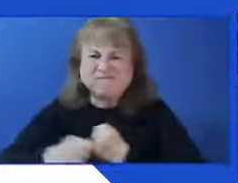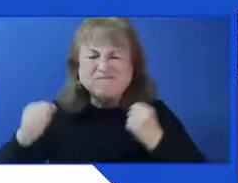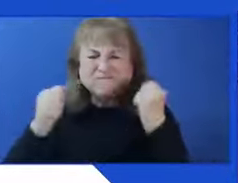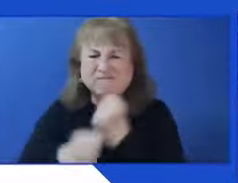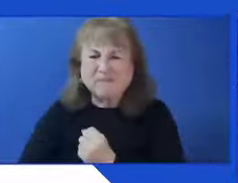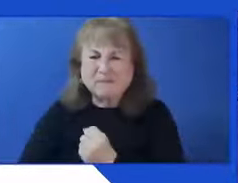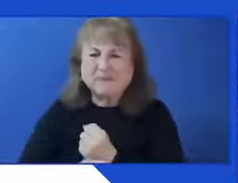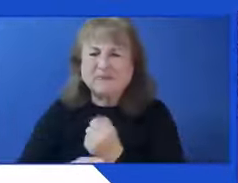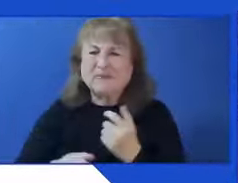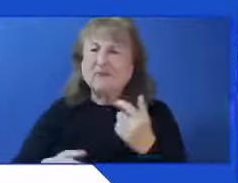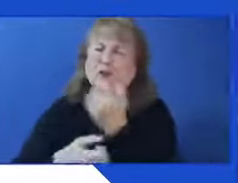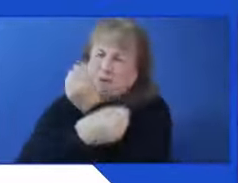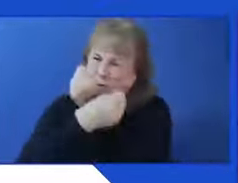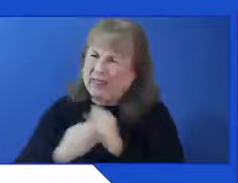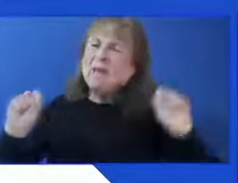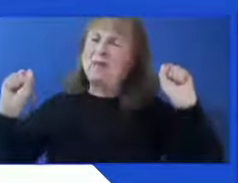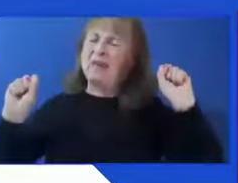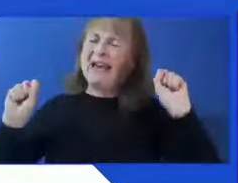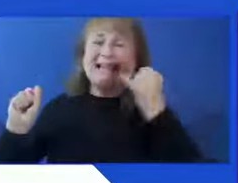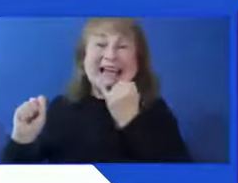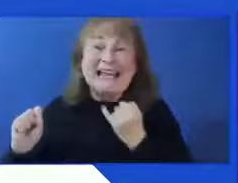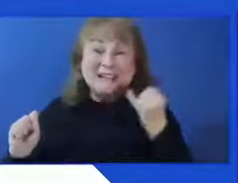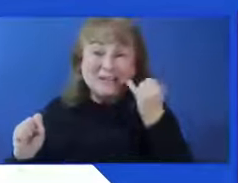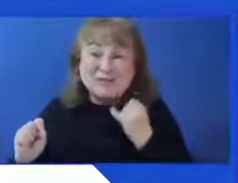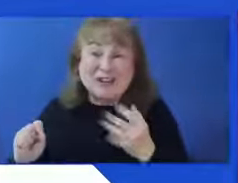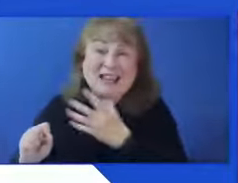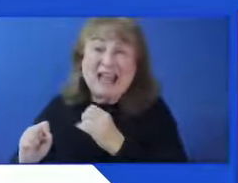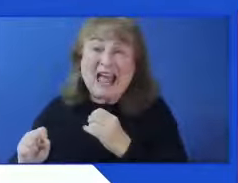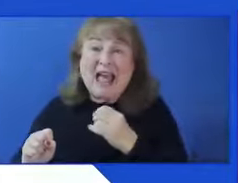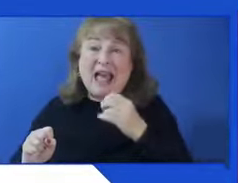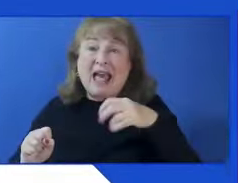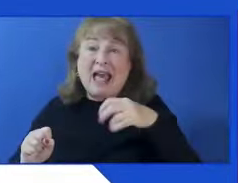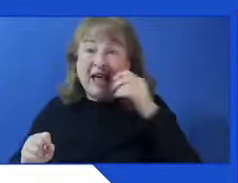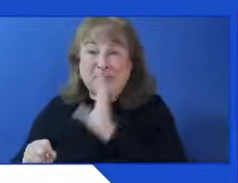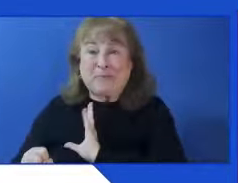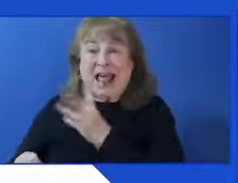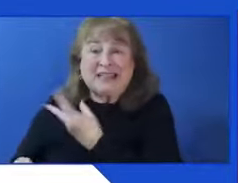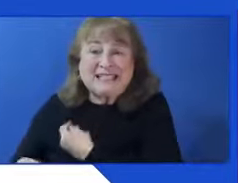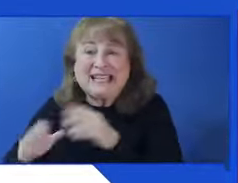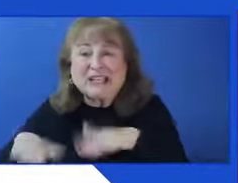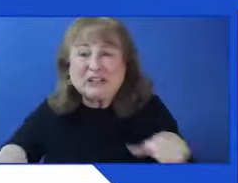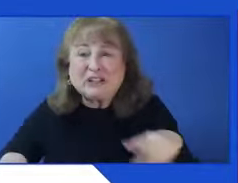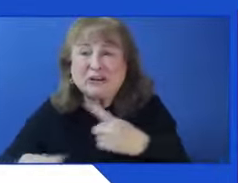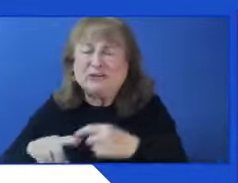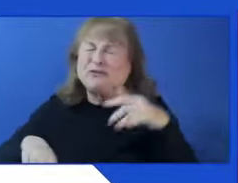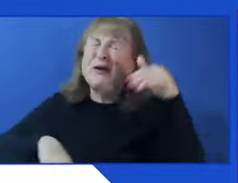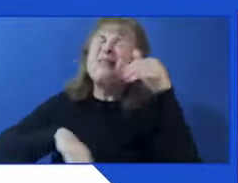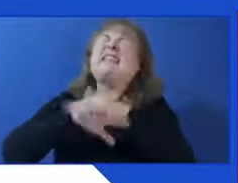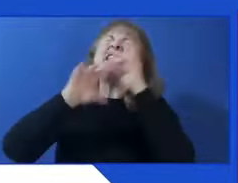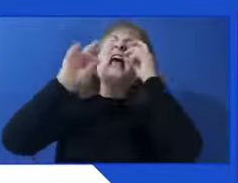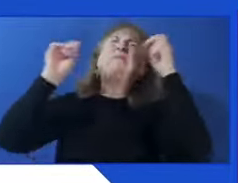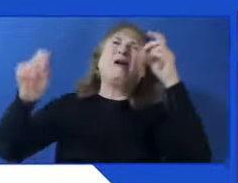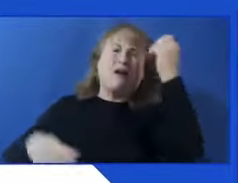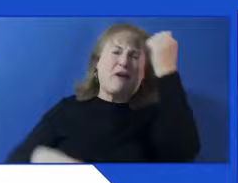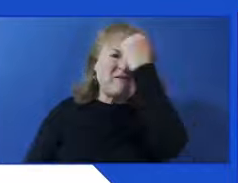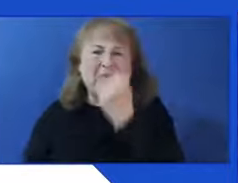To liberate Israeli and Palestinian children from the nightmare of Hamas.